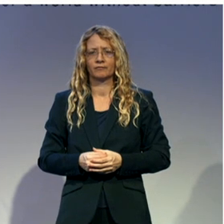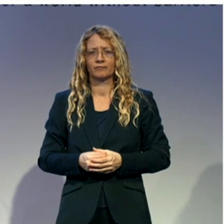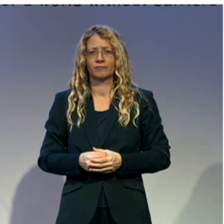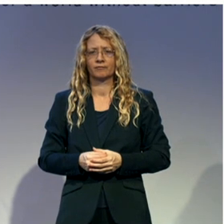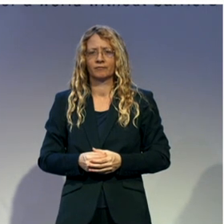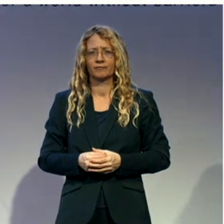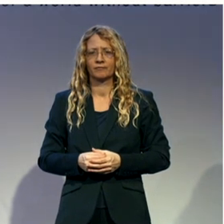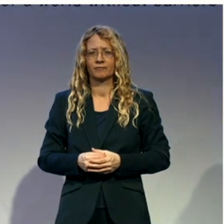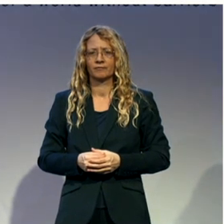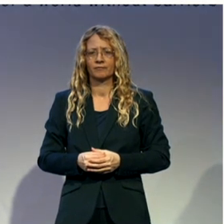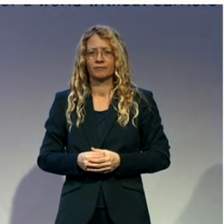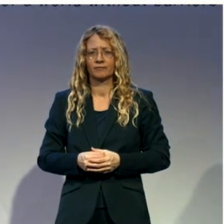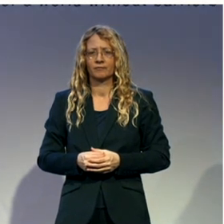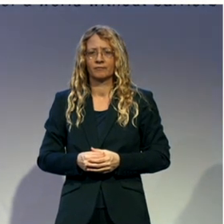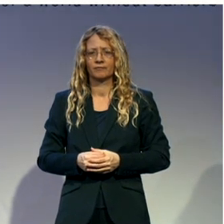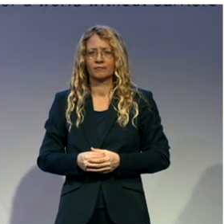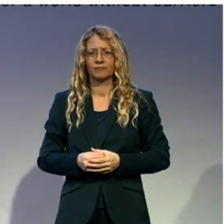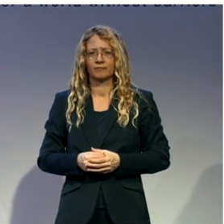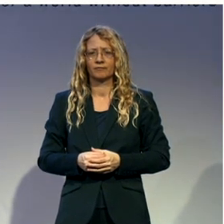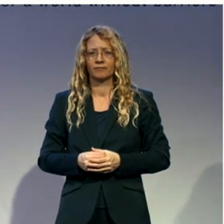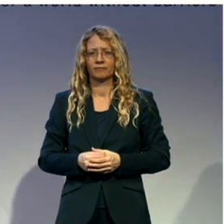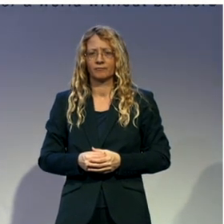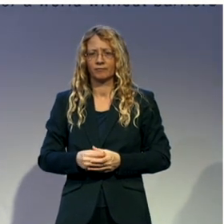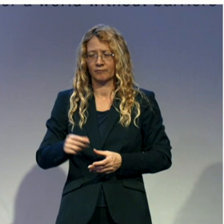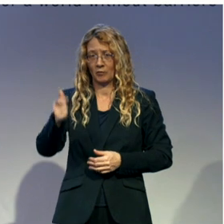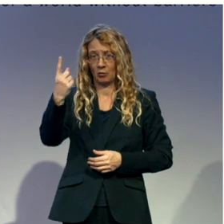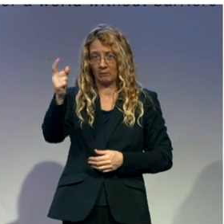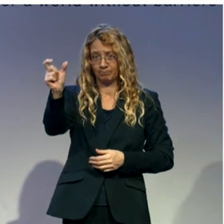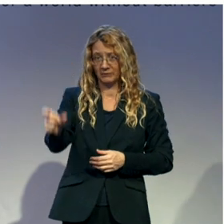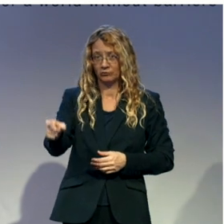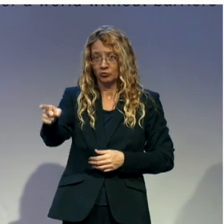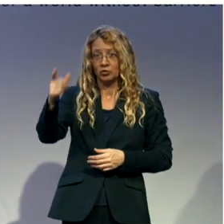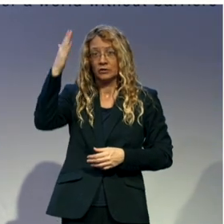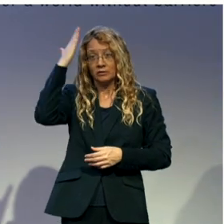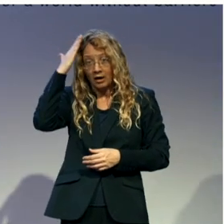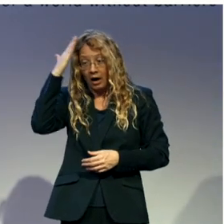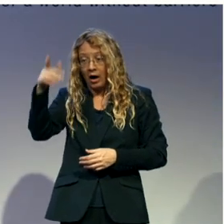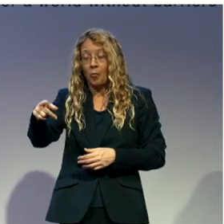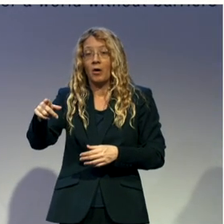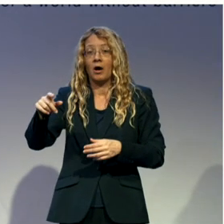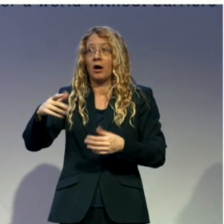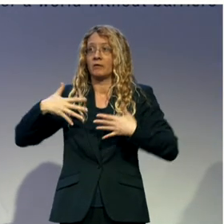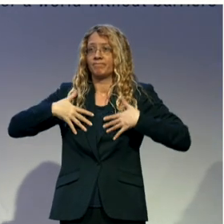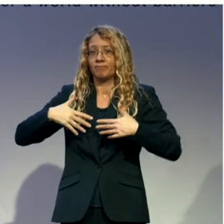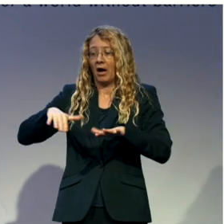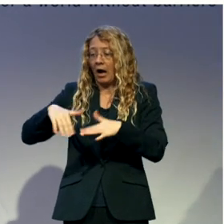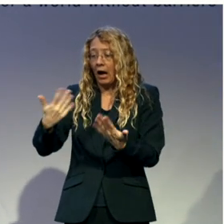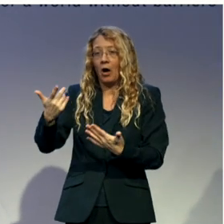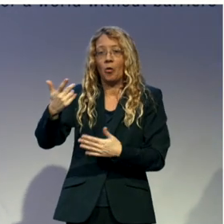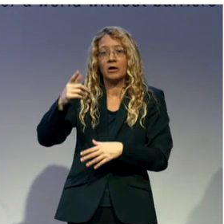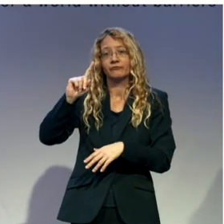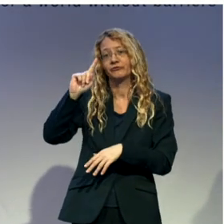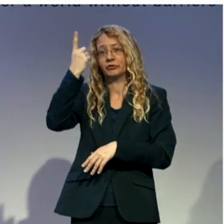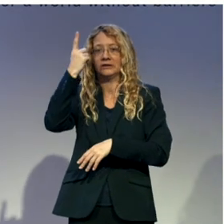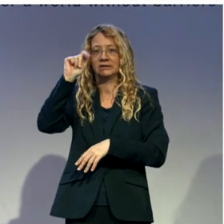other people about it. And this gave them such an empowered feeling, you know, not only that they, as a woman with a disability, was the only person in that